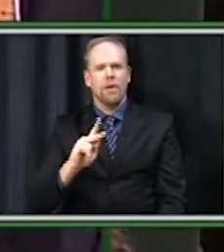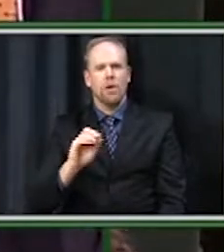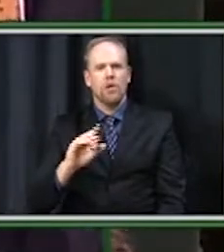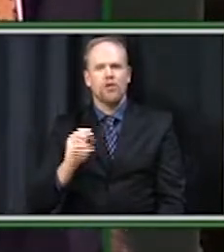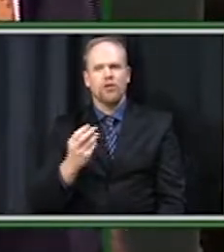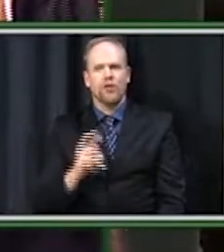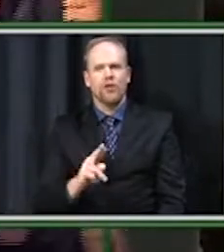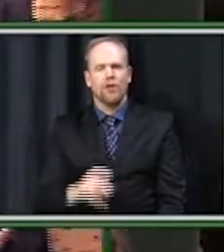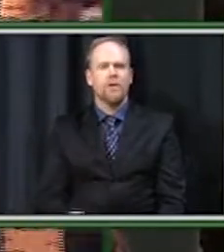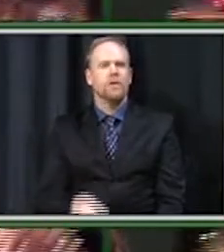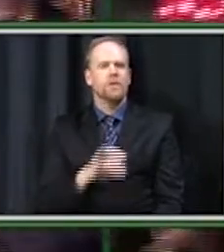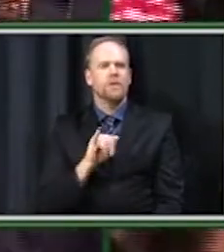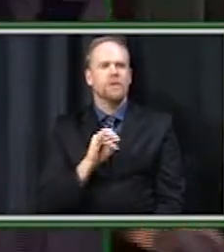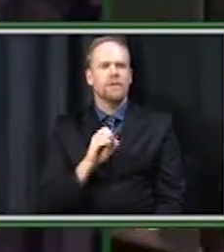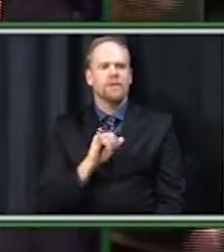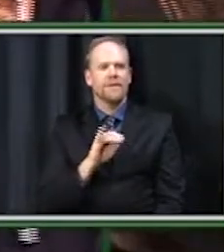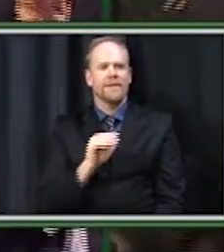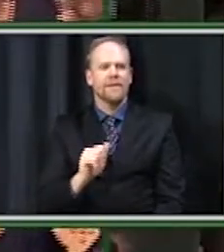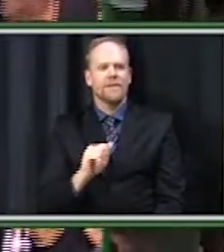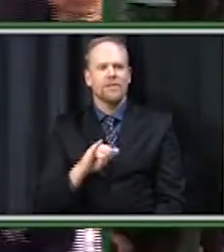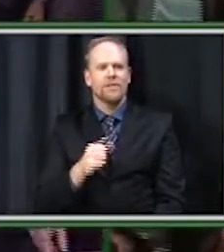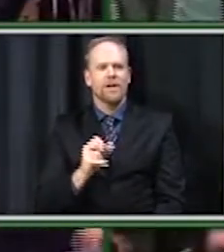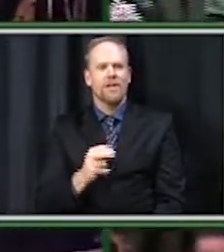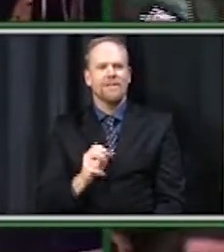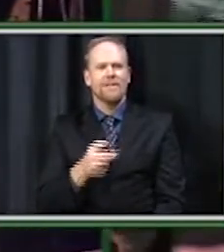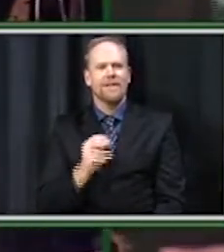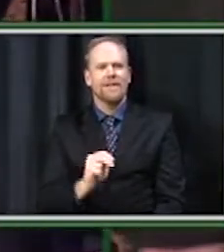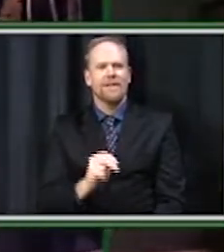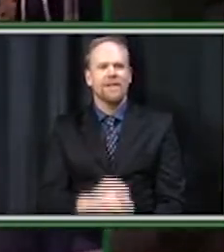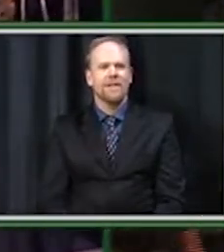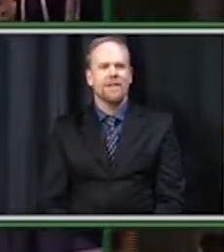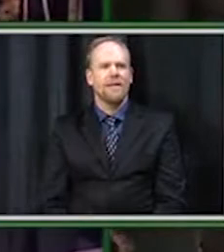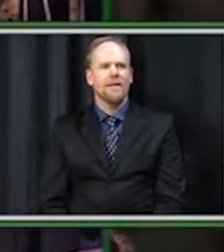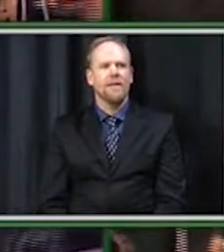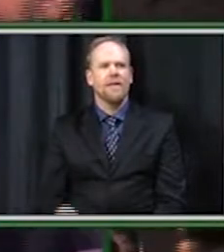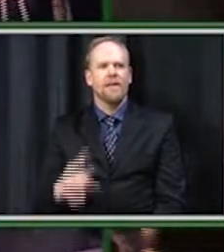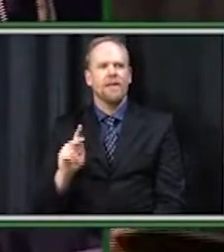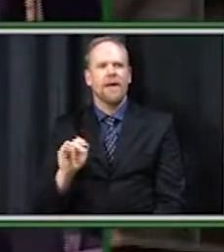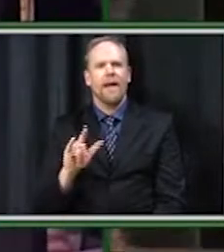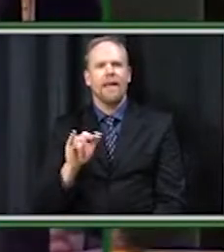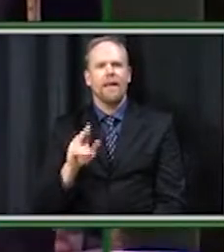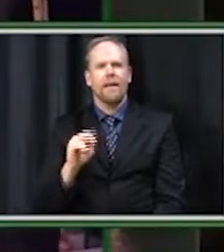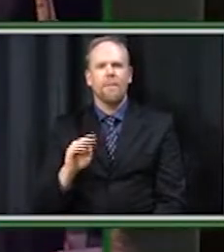Jessica Johnson. Anna Milan.